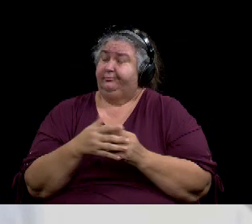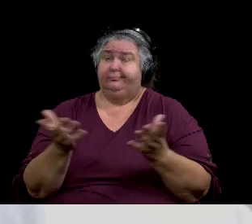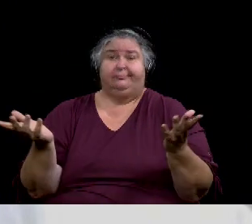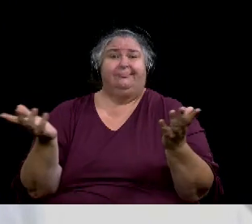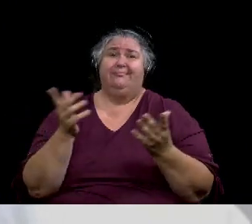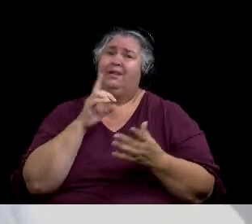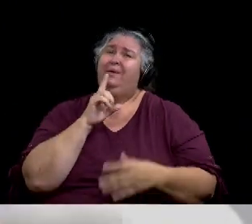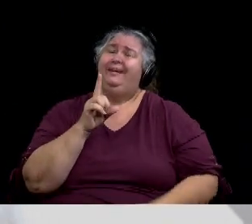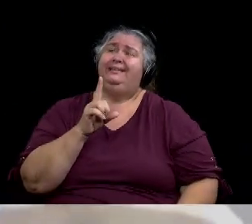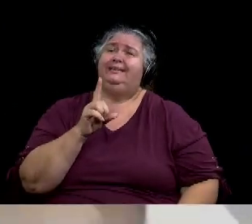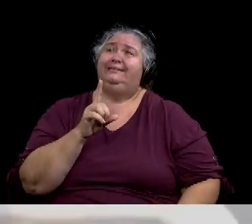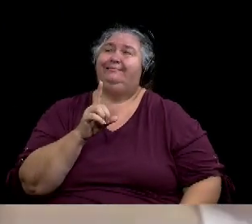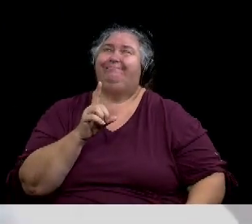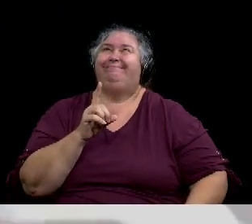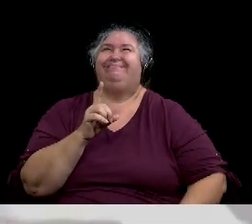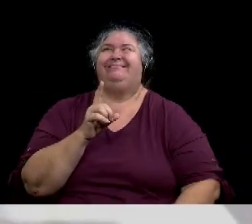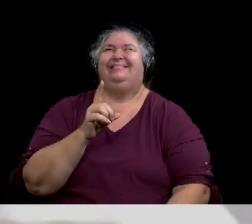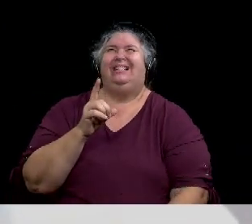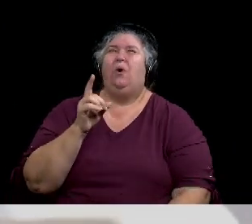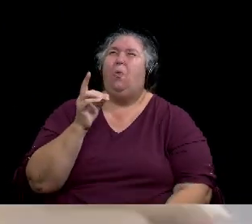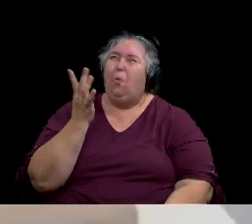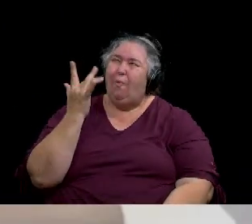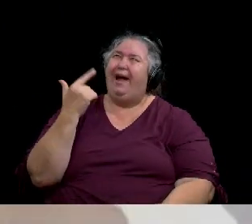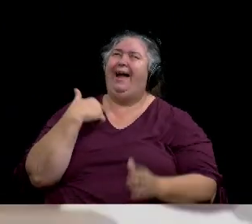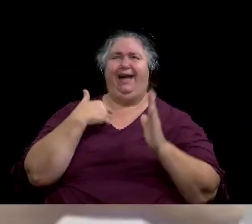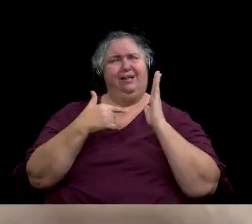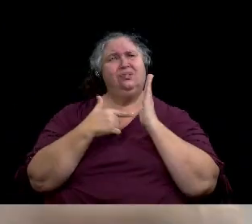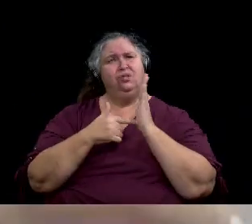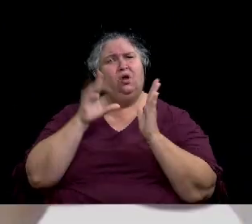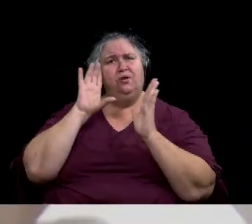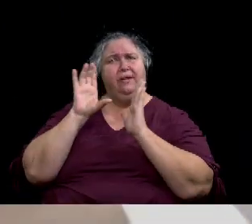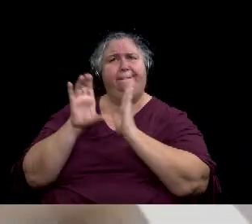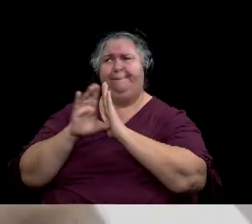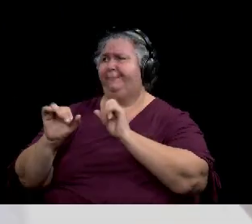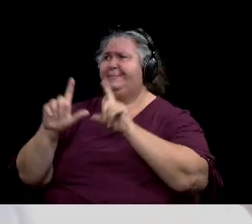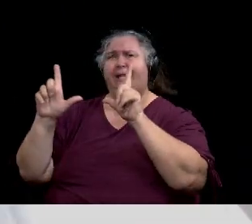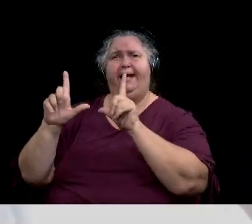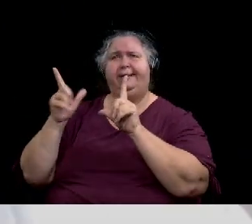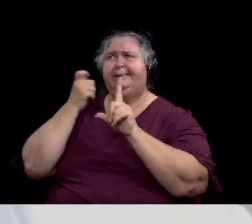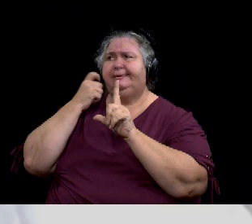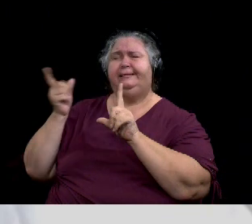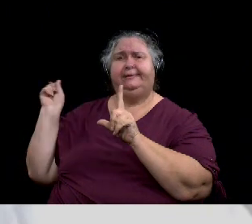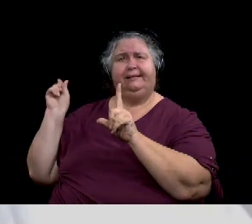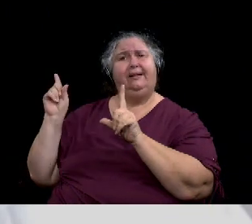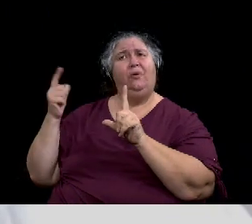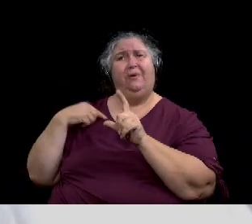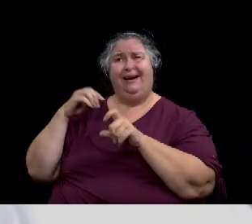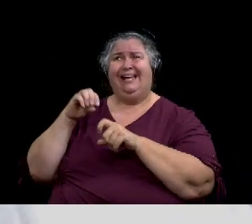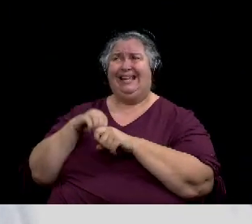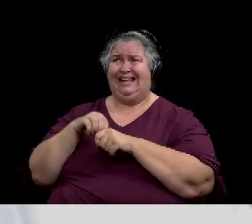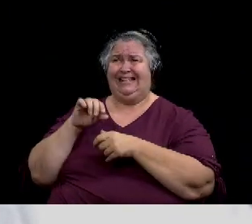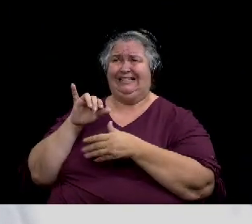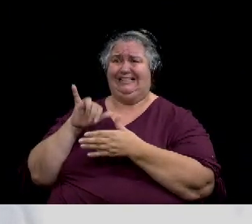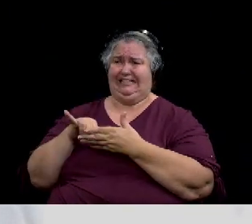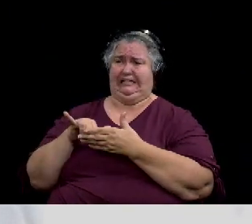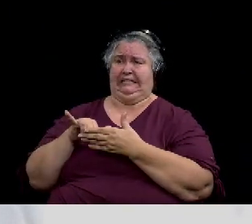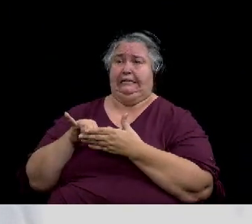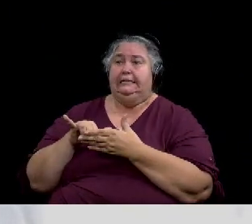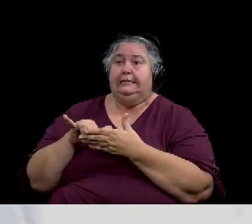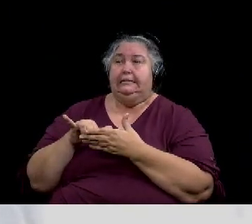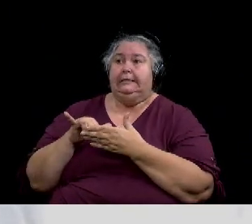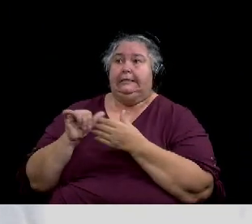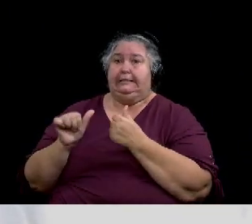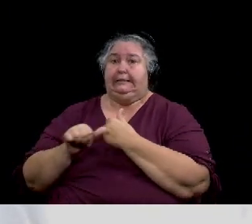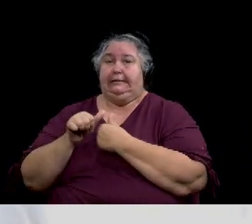is for some reason one of the reasons why I showed those graphics earlier, we're in this very volatile moment of